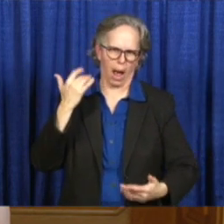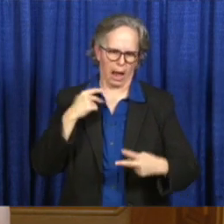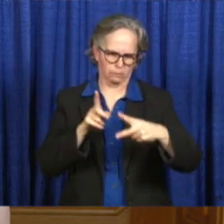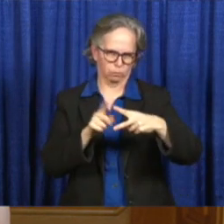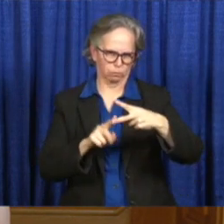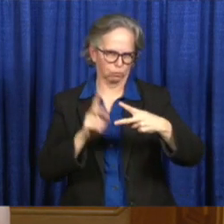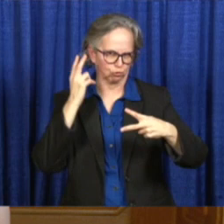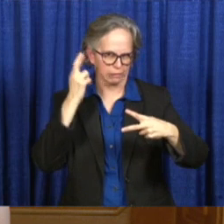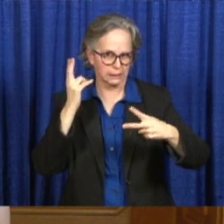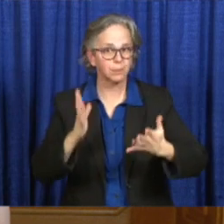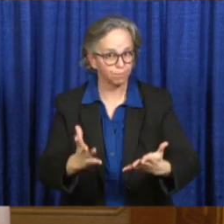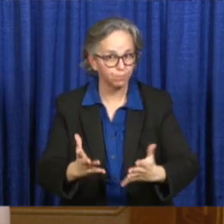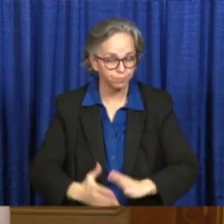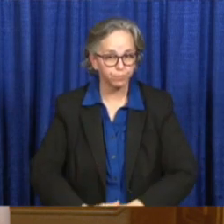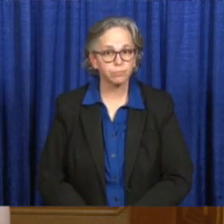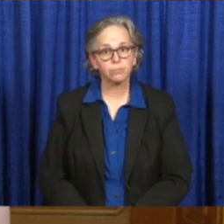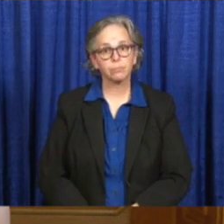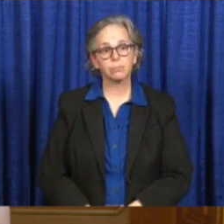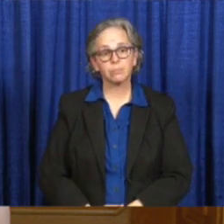of the National Guard to Cleveland,